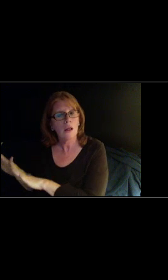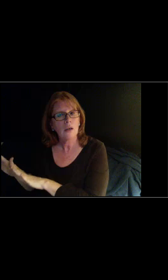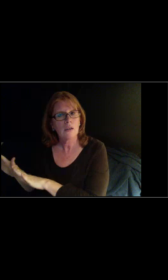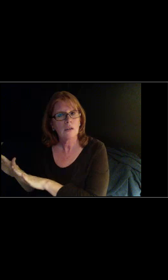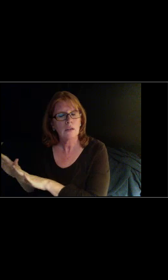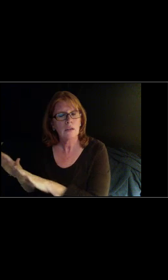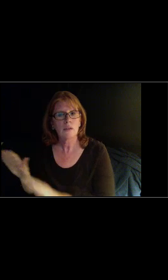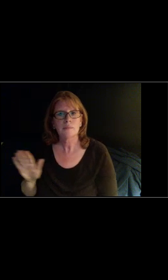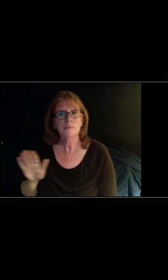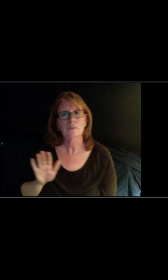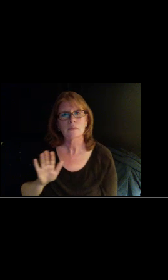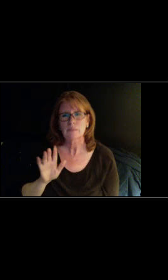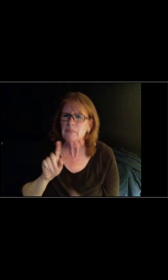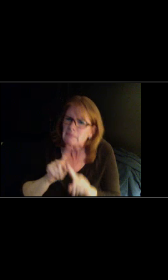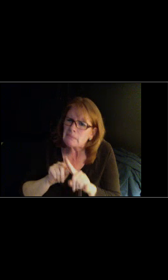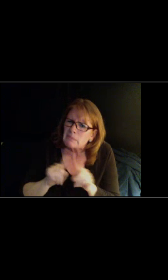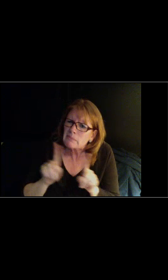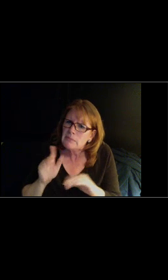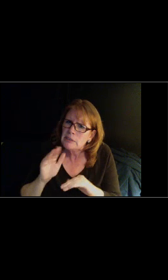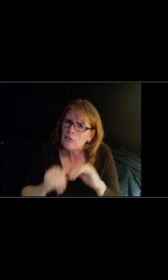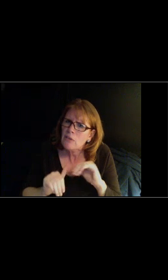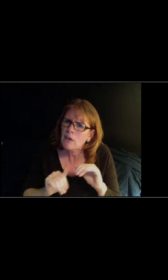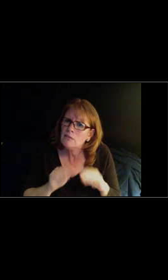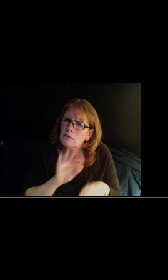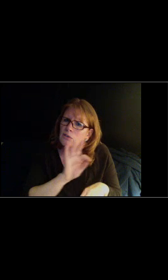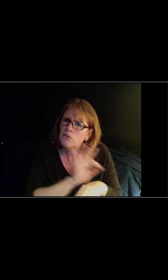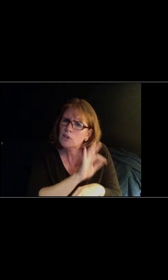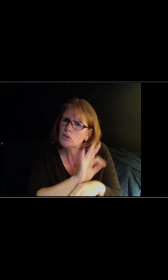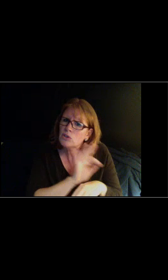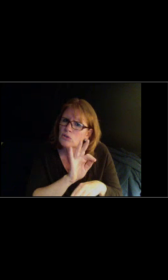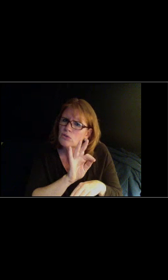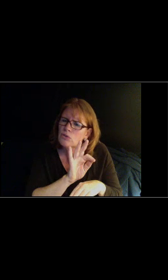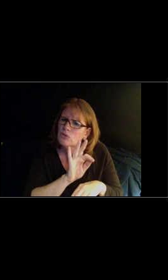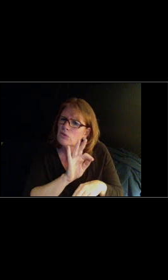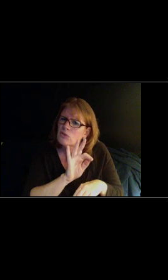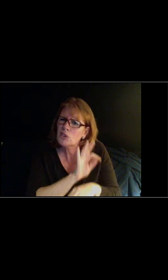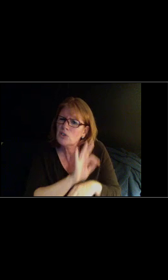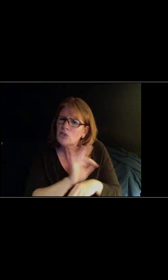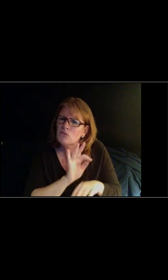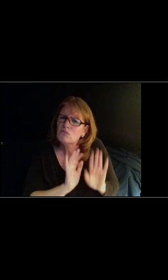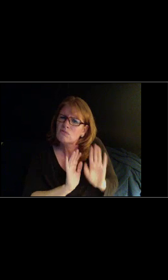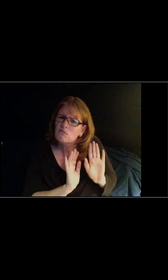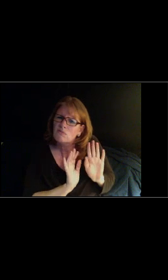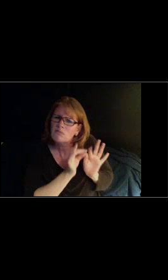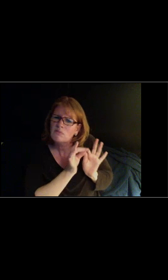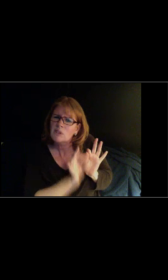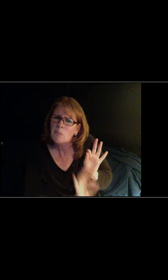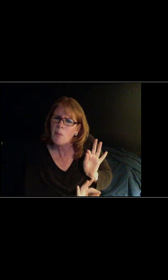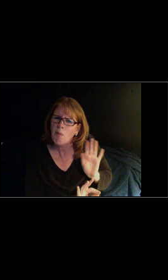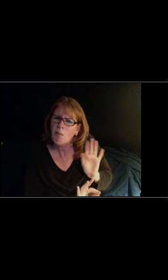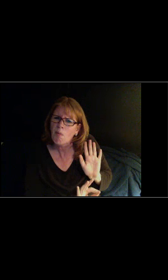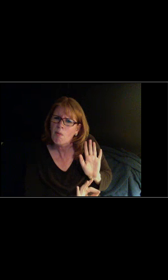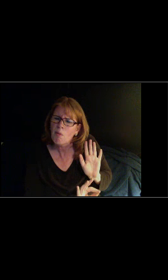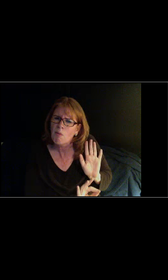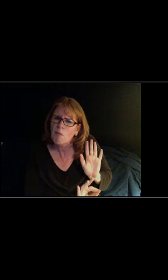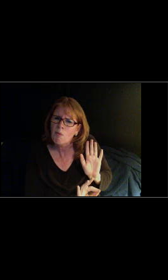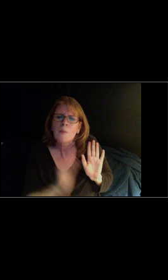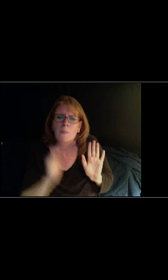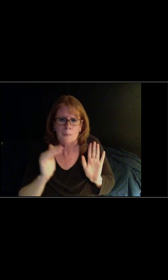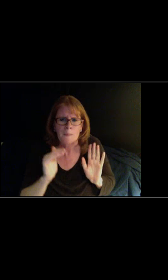I may exude these behaviors, etc., etc. But that is different than the concept of